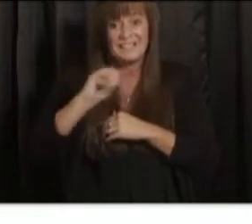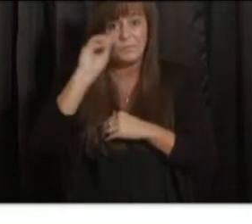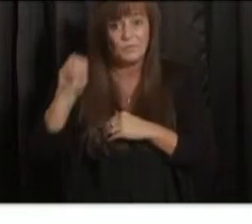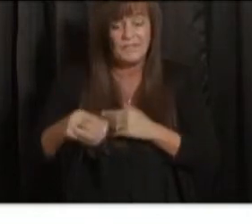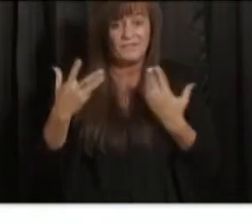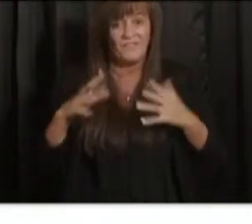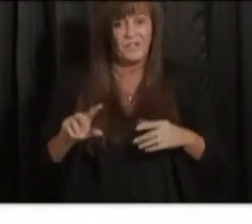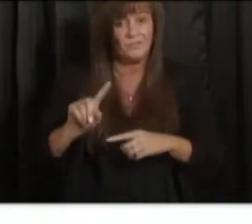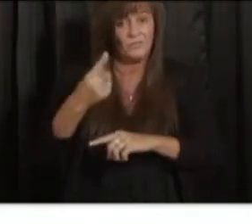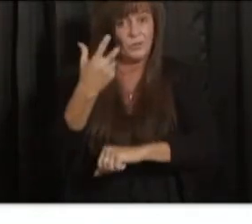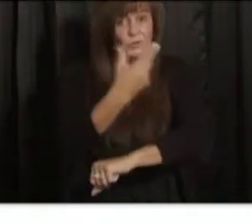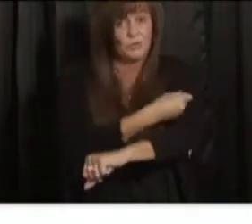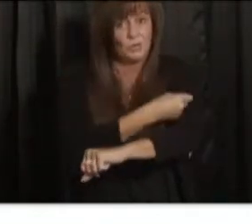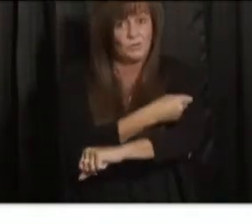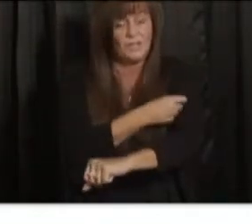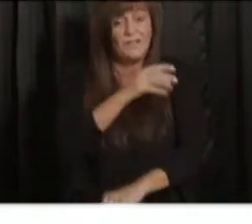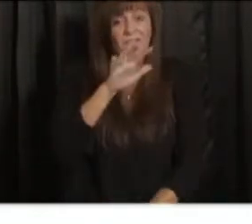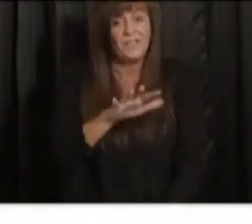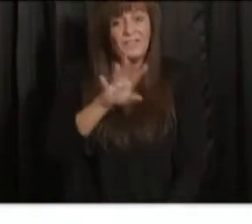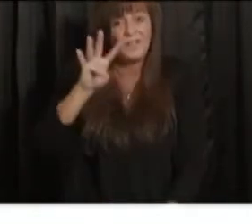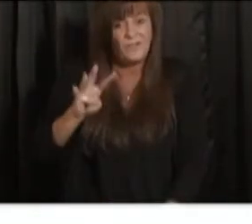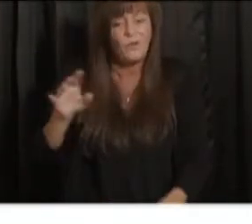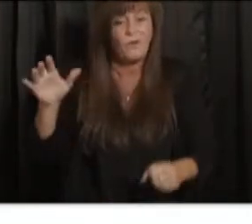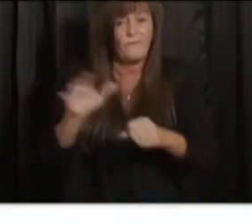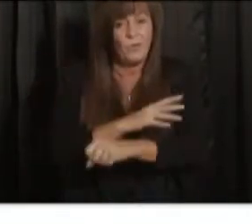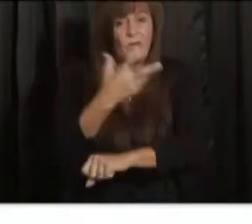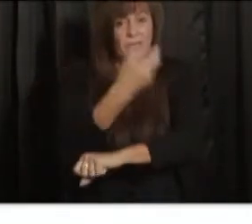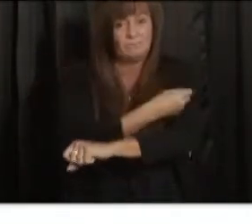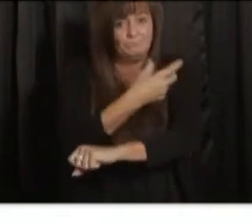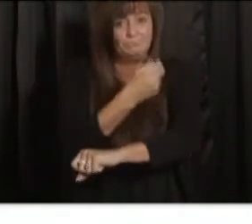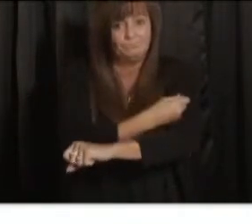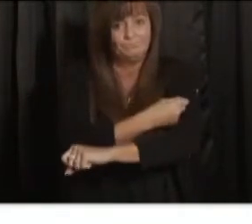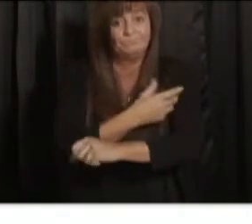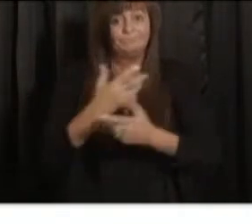and 54% that are fully vaccinated. Next slide.